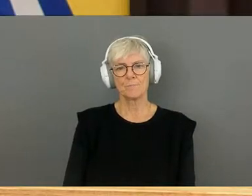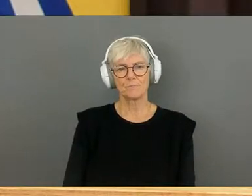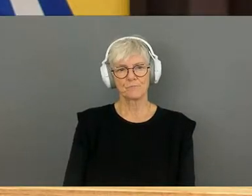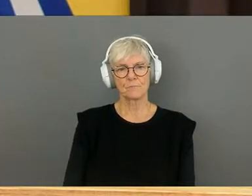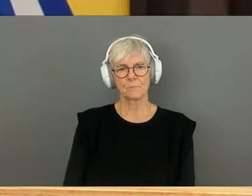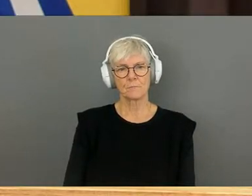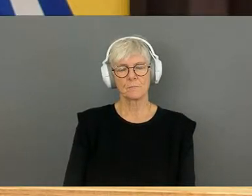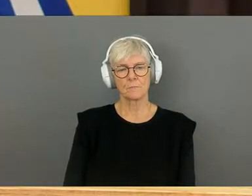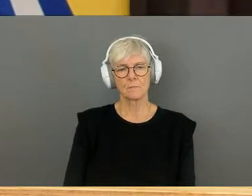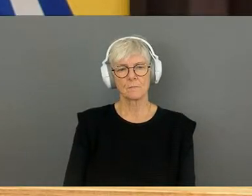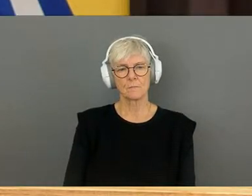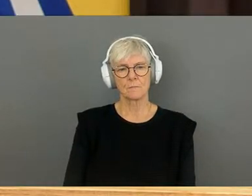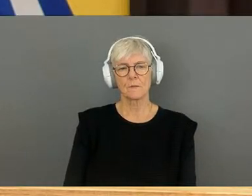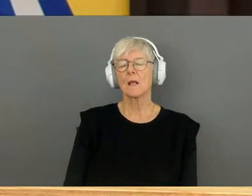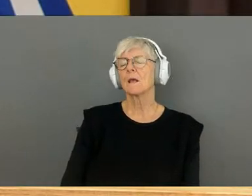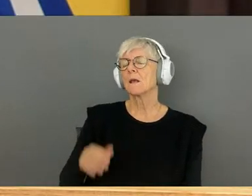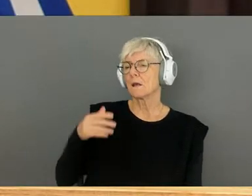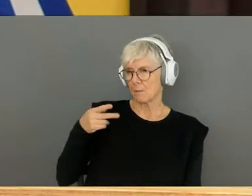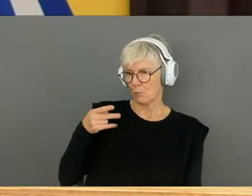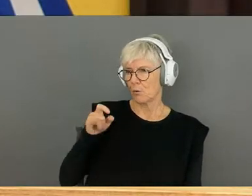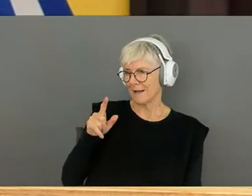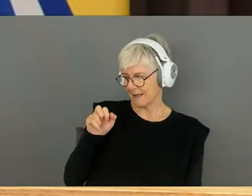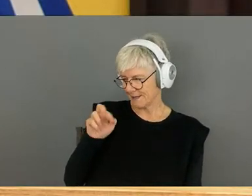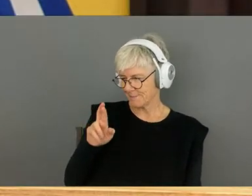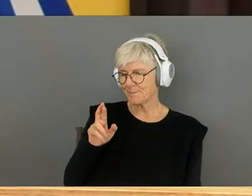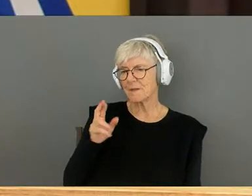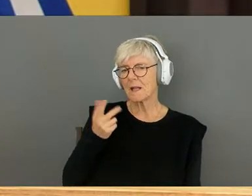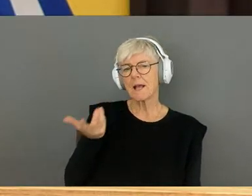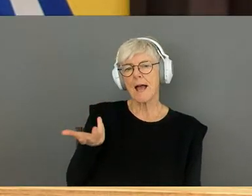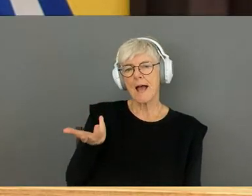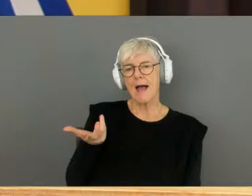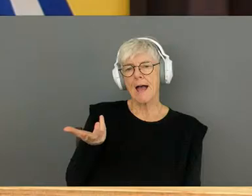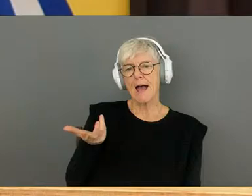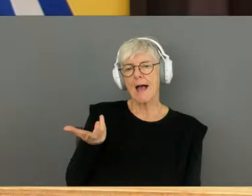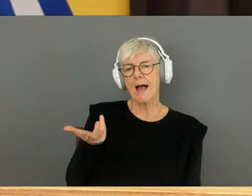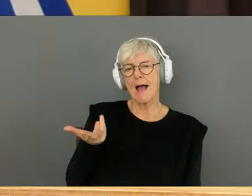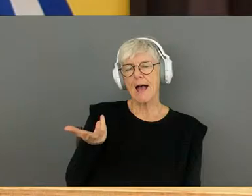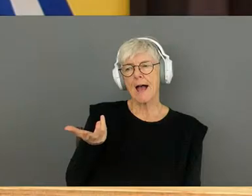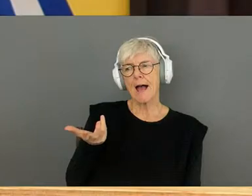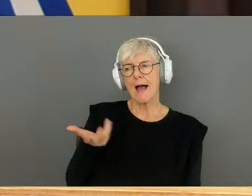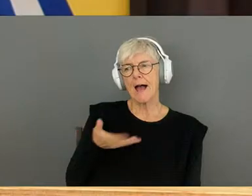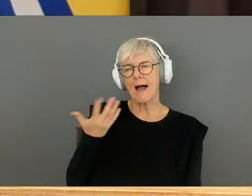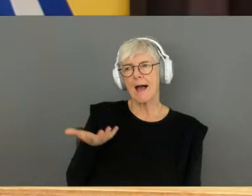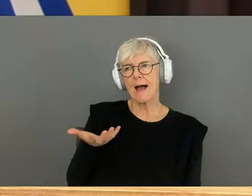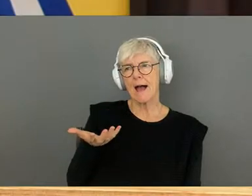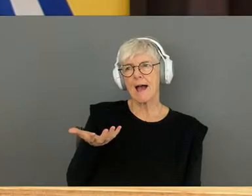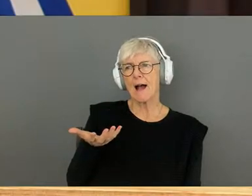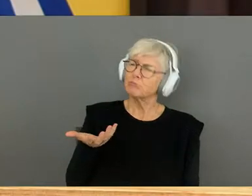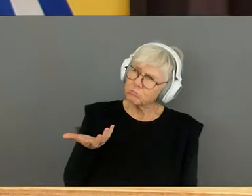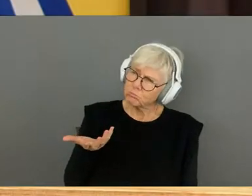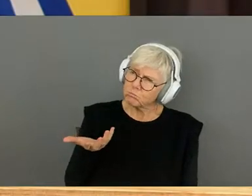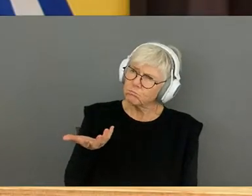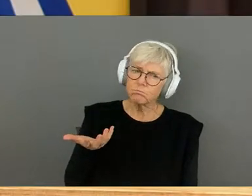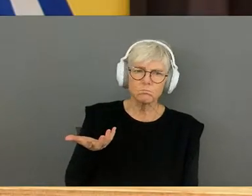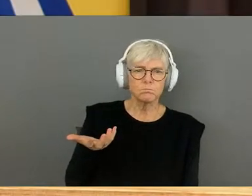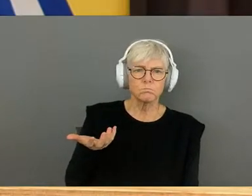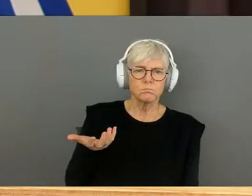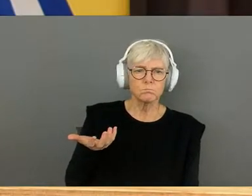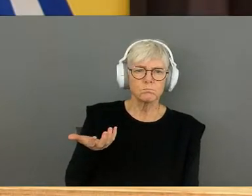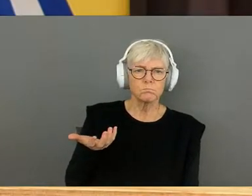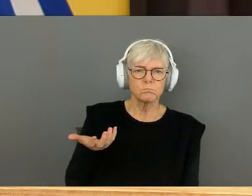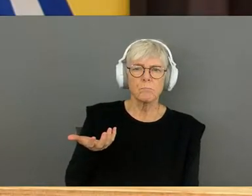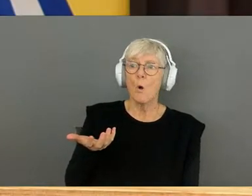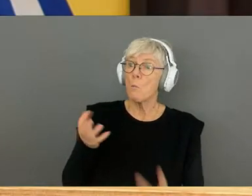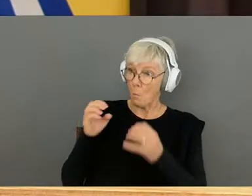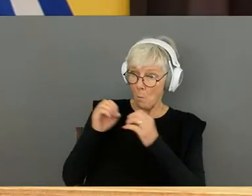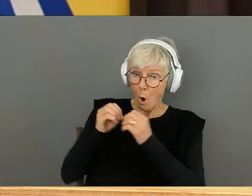I would say not so much. I would say they're getting more intense,